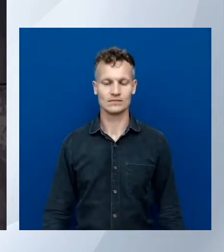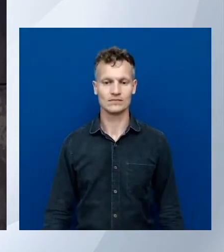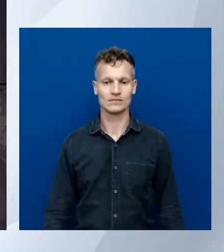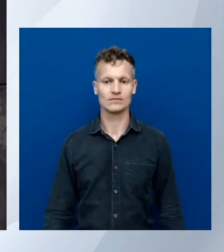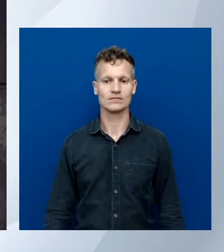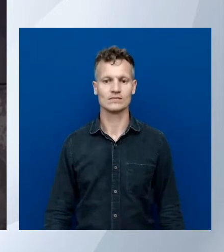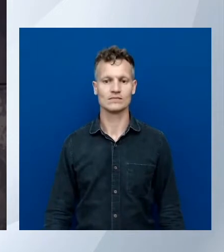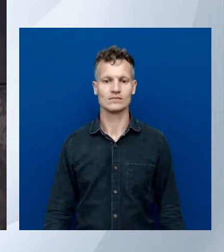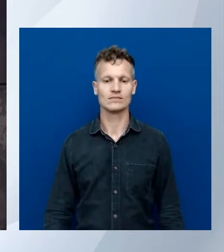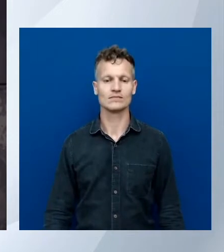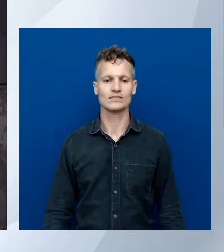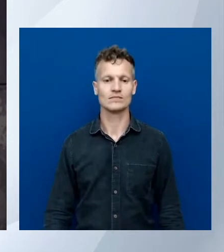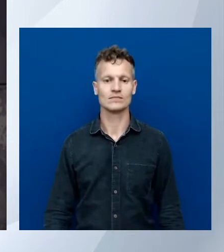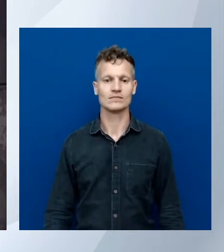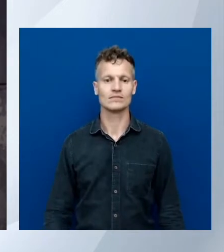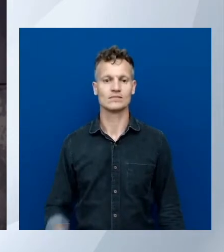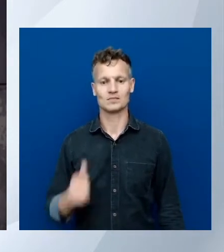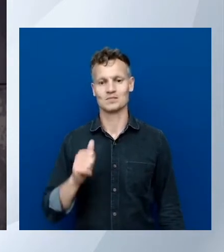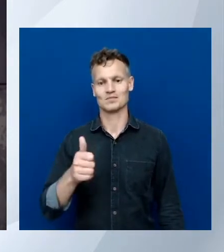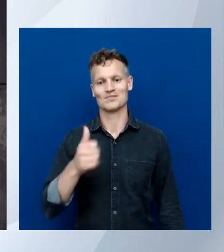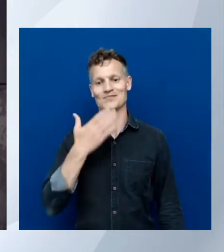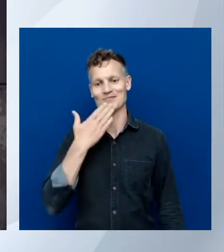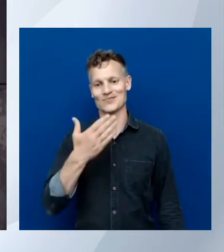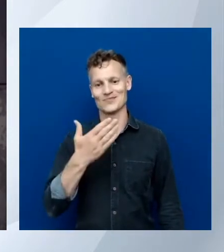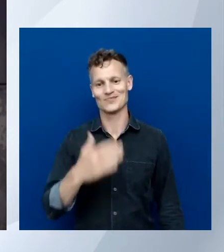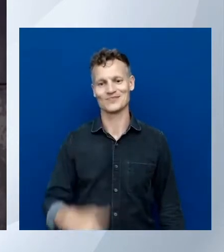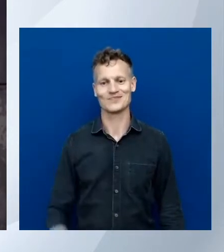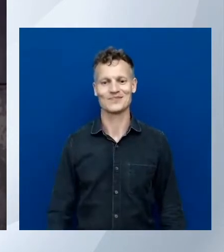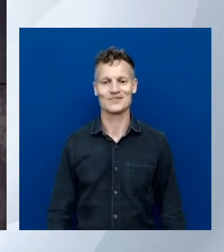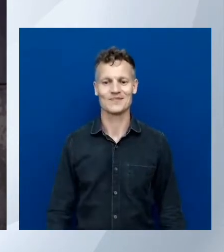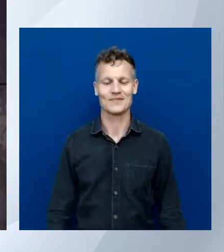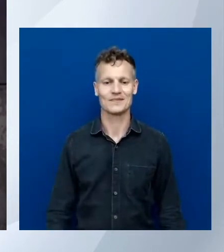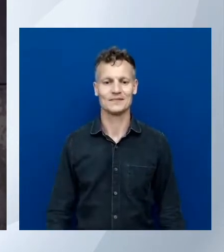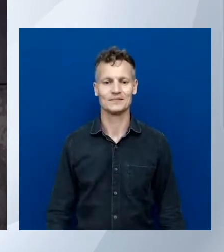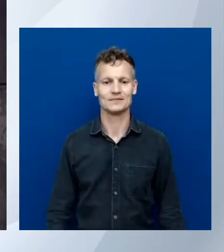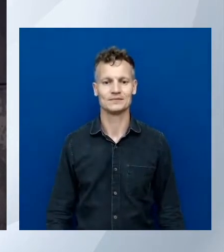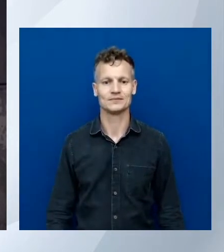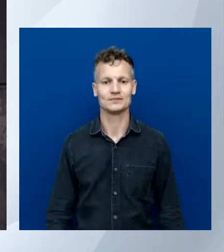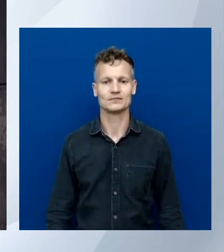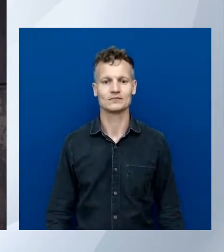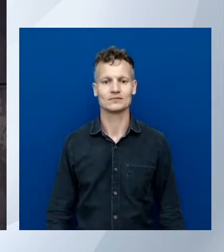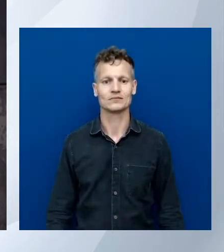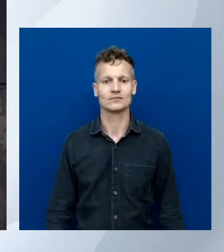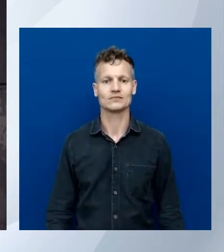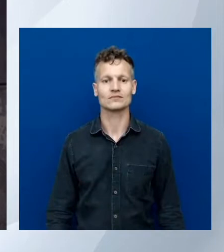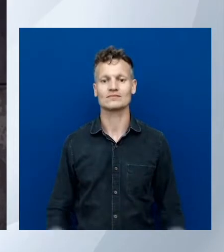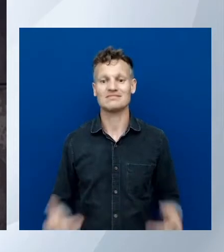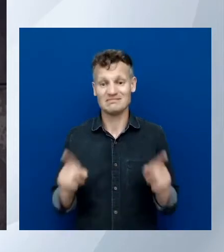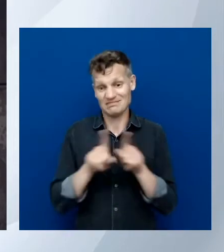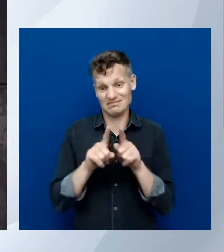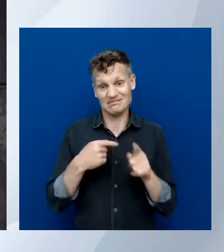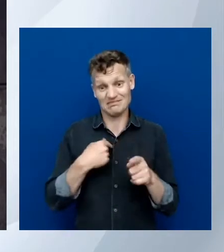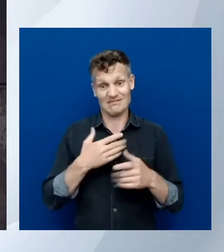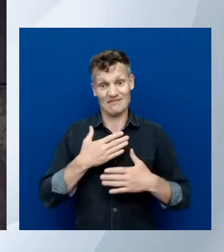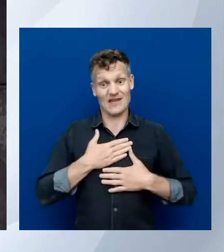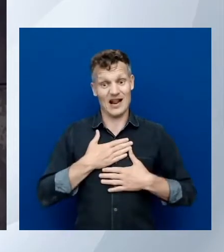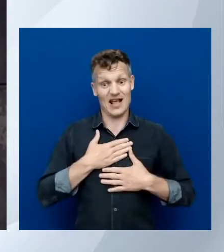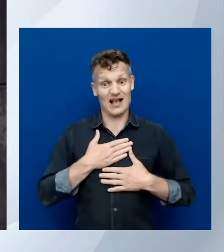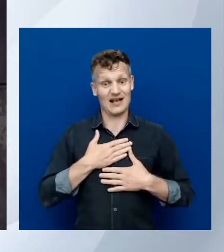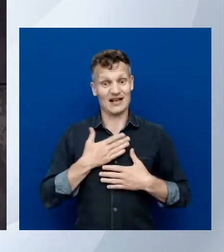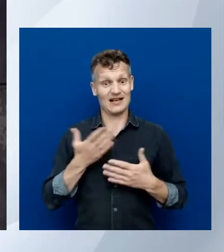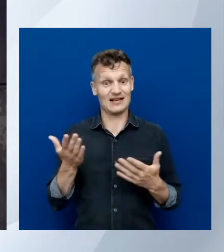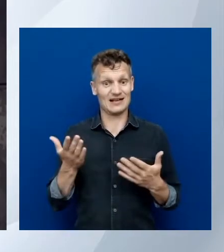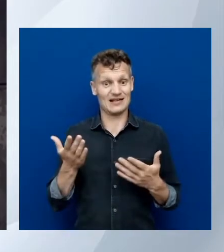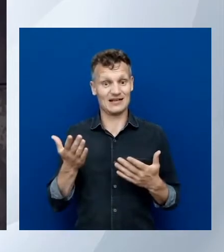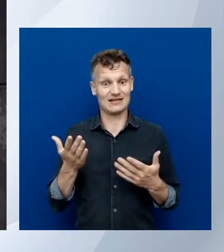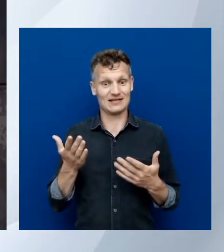Okay. All right. Perfect. Thank you. Thank you. Yeah. So that's also what I actually like, because the boundary is so low. Actually, attending other meetups